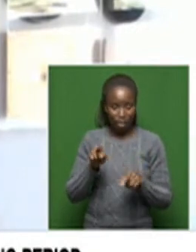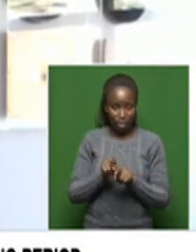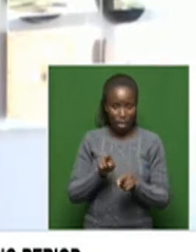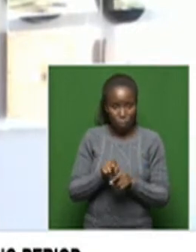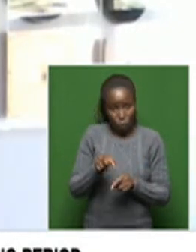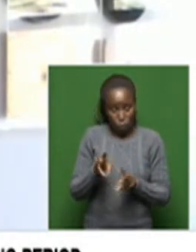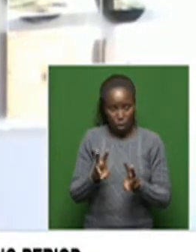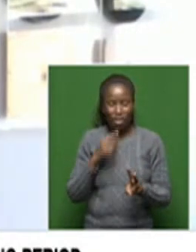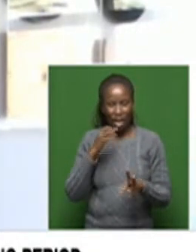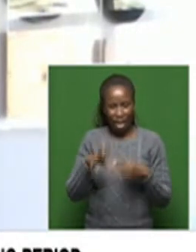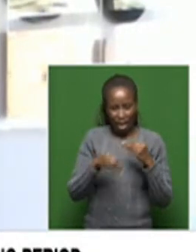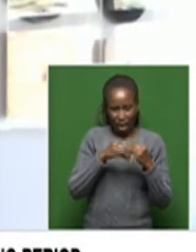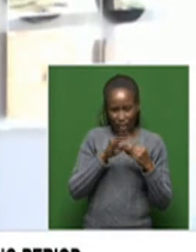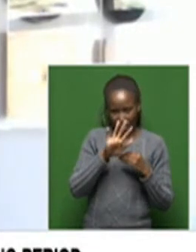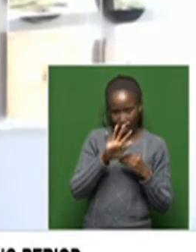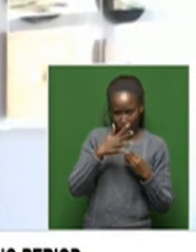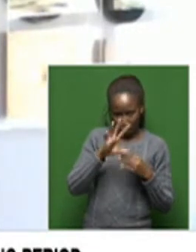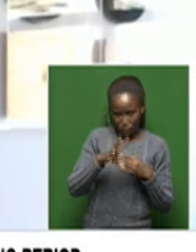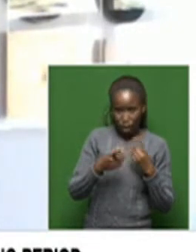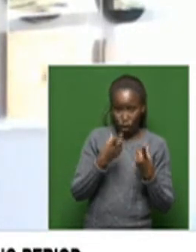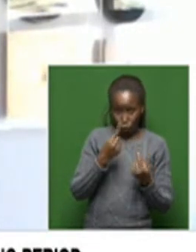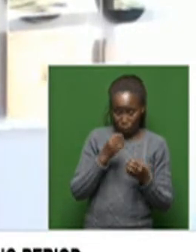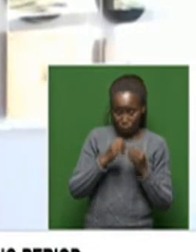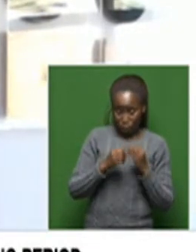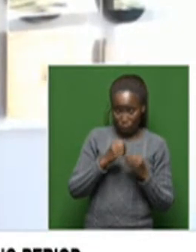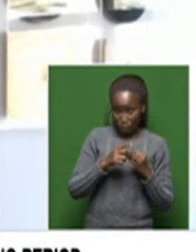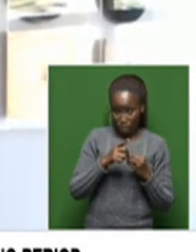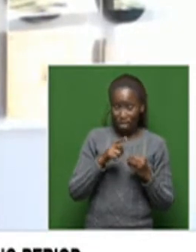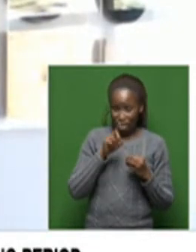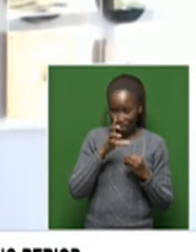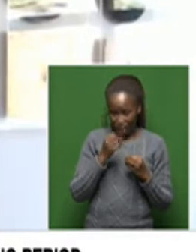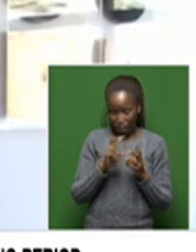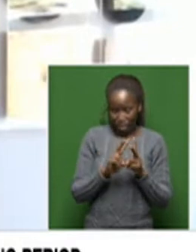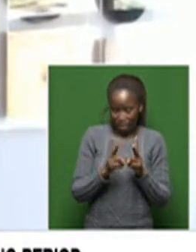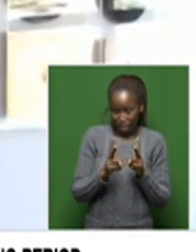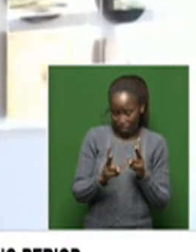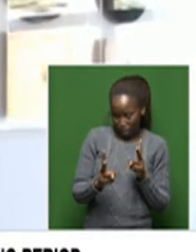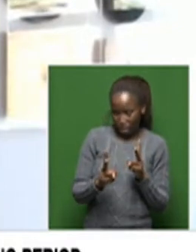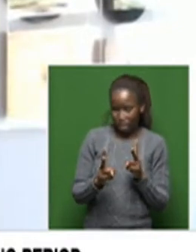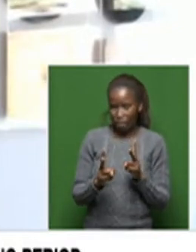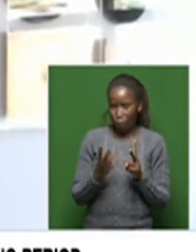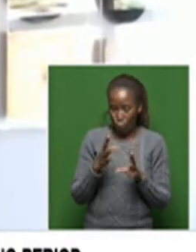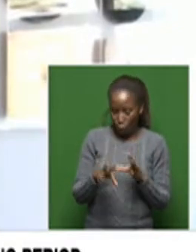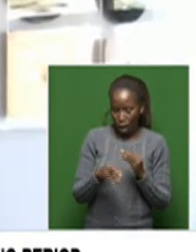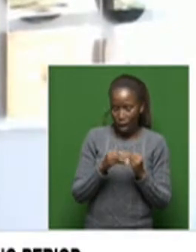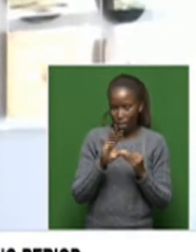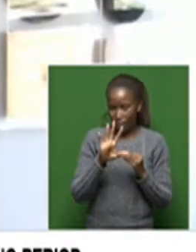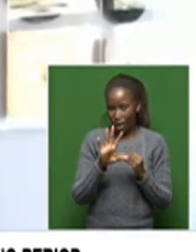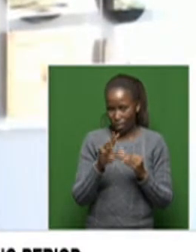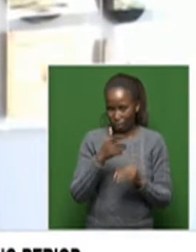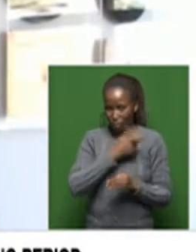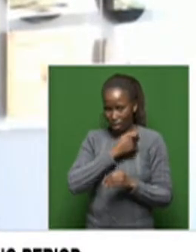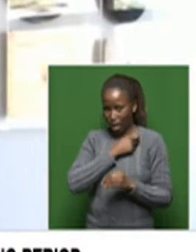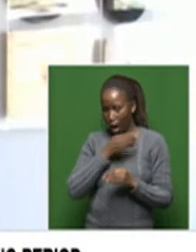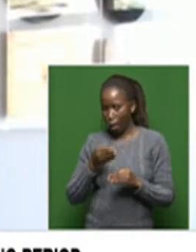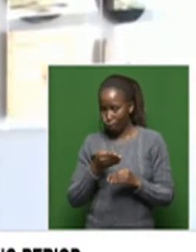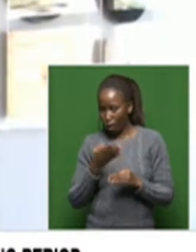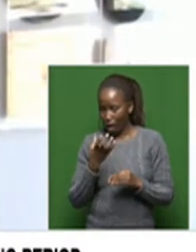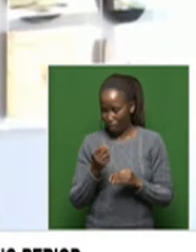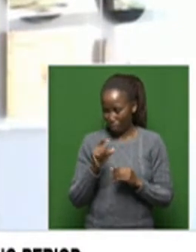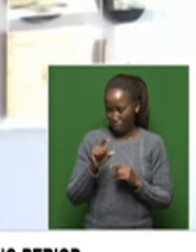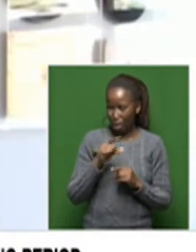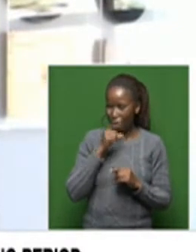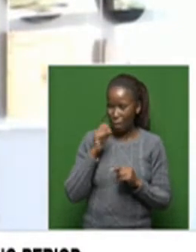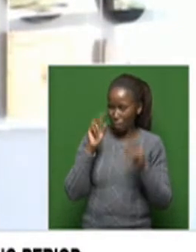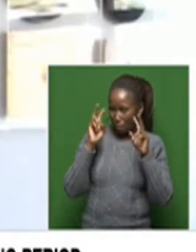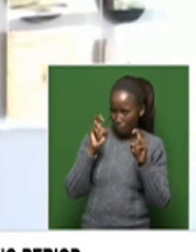that Ad5 has been made, differs between a number of these Ad5 vaccines. So what we have done is we are